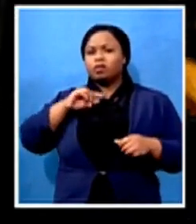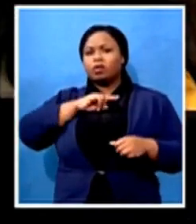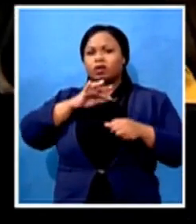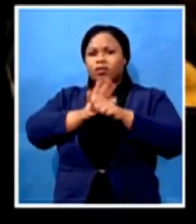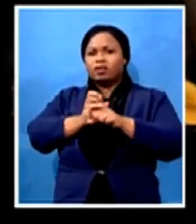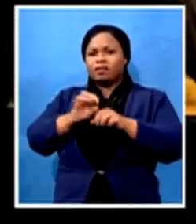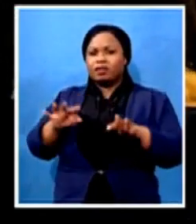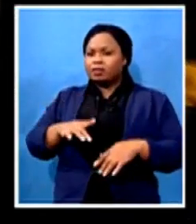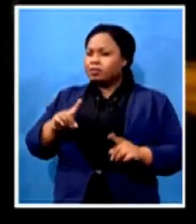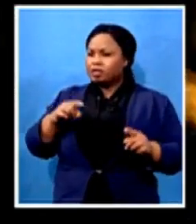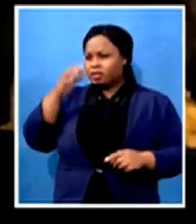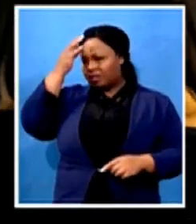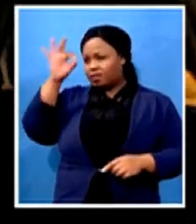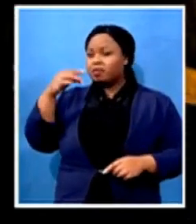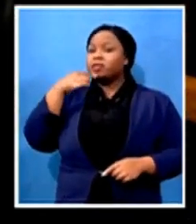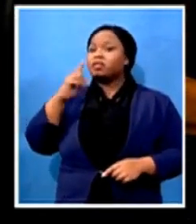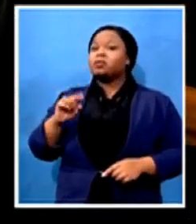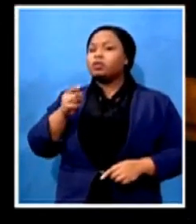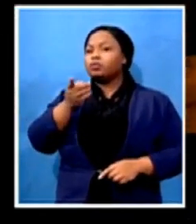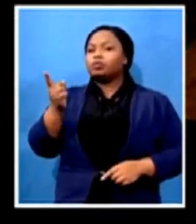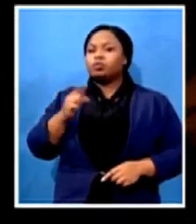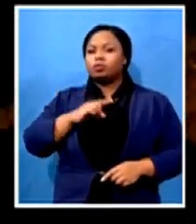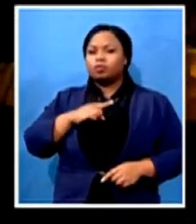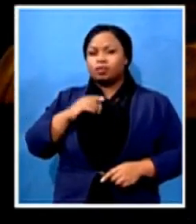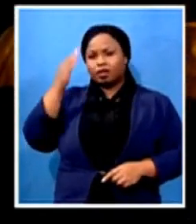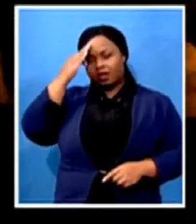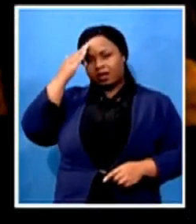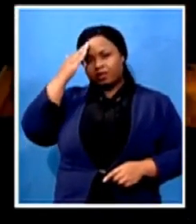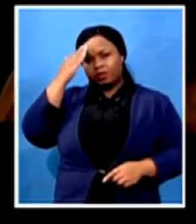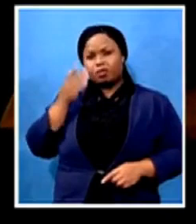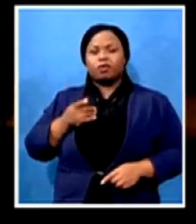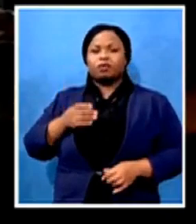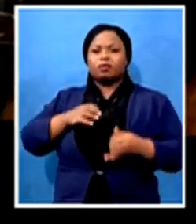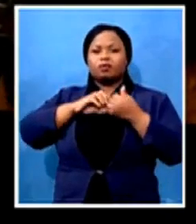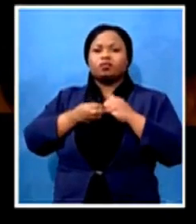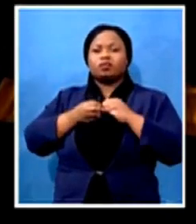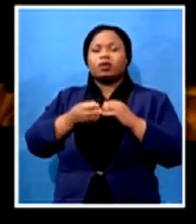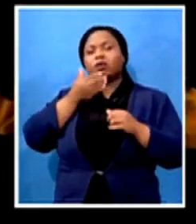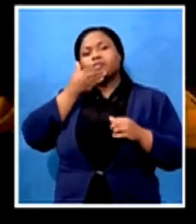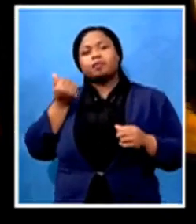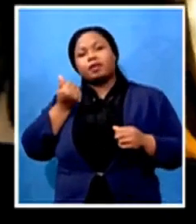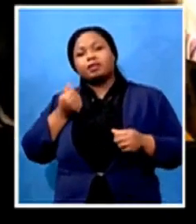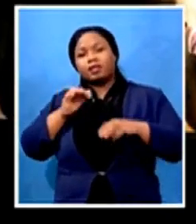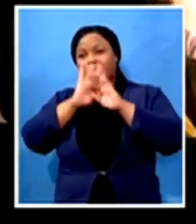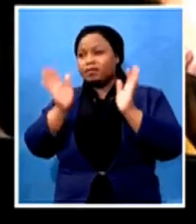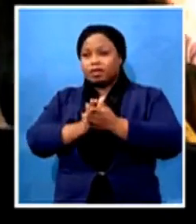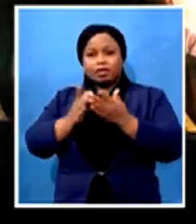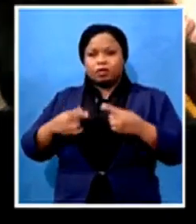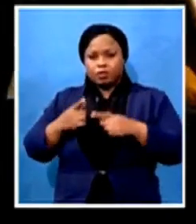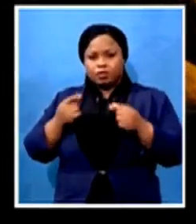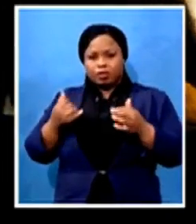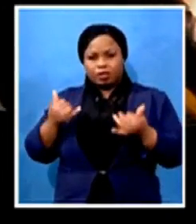know, stringent measures were put in place, including what we're doing here now. There are very few people in this taxi so that we